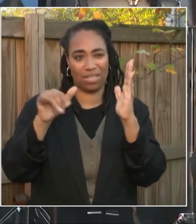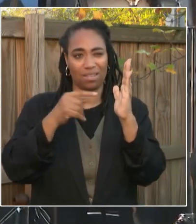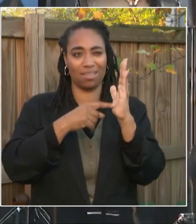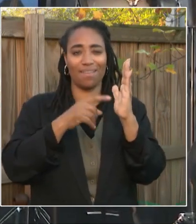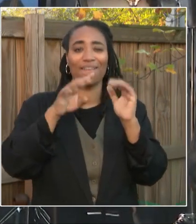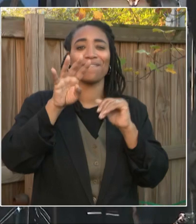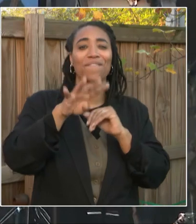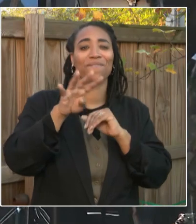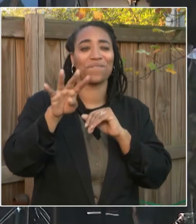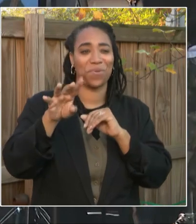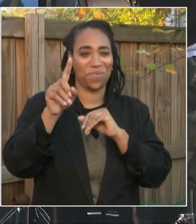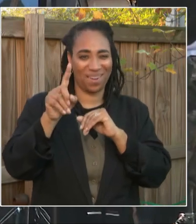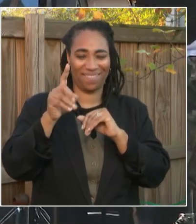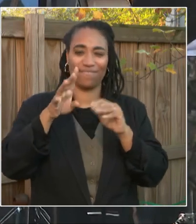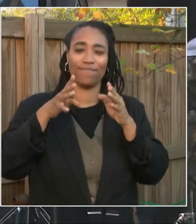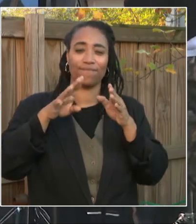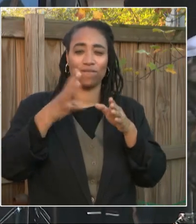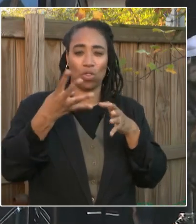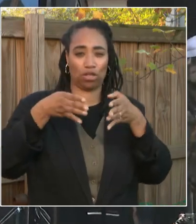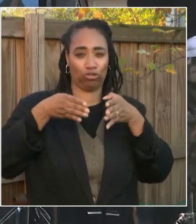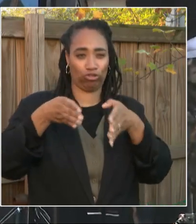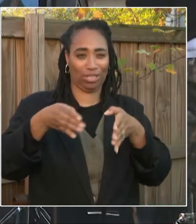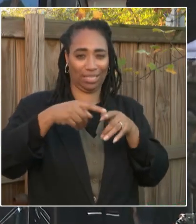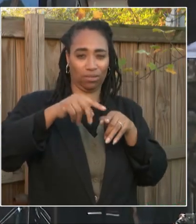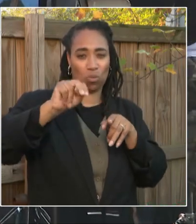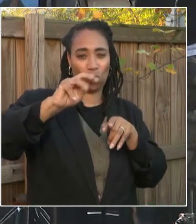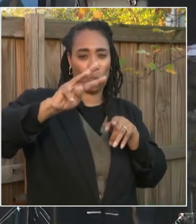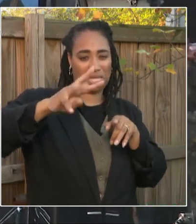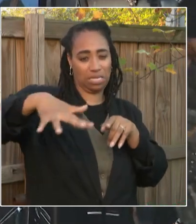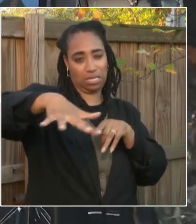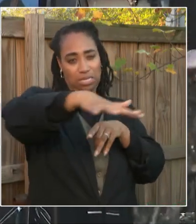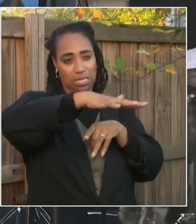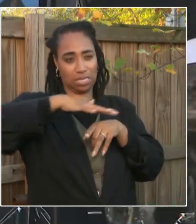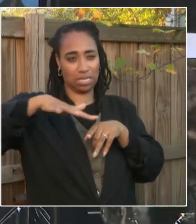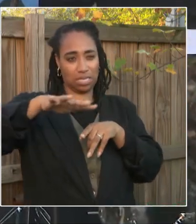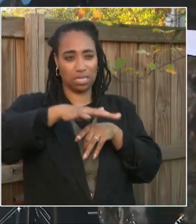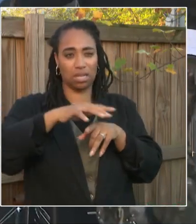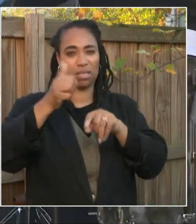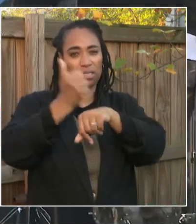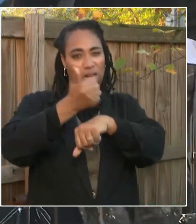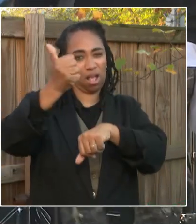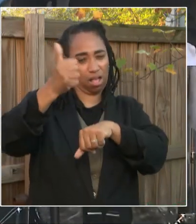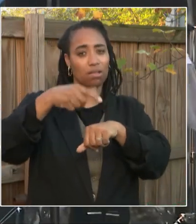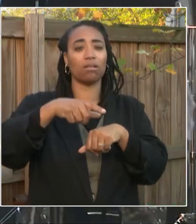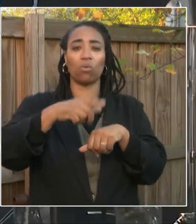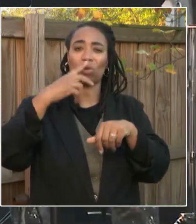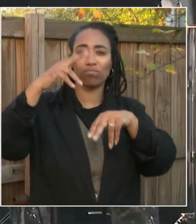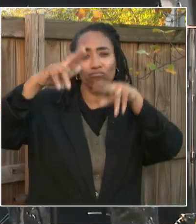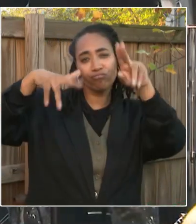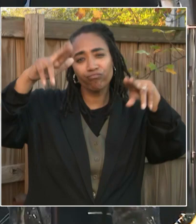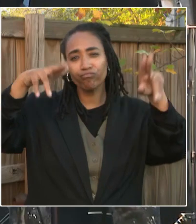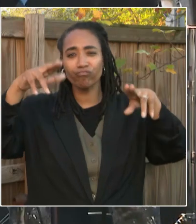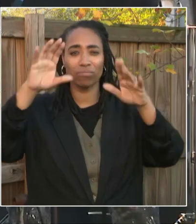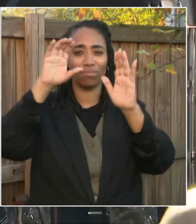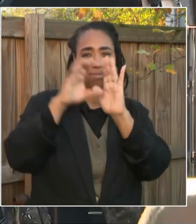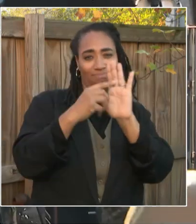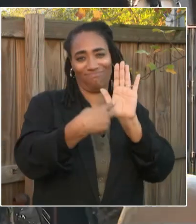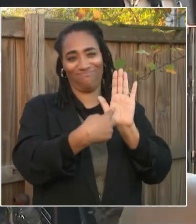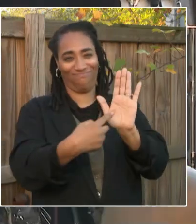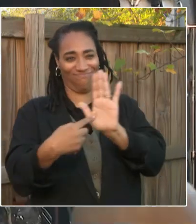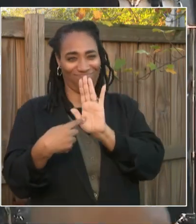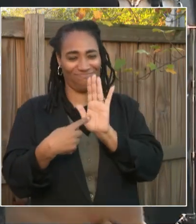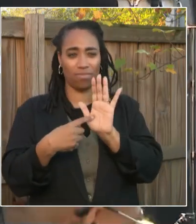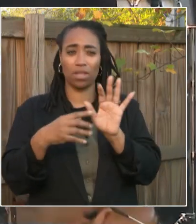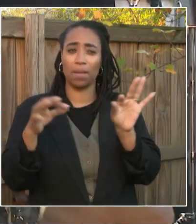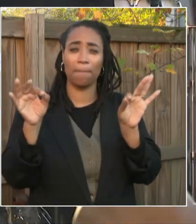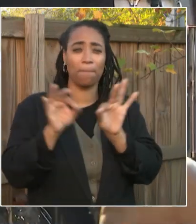at 10 o'clock. And so please make sure to get on out there. Y'all, this is a significant moment in our region